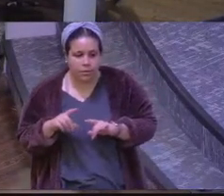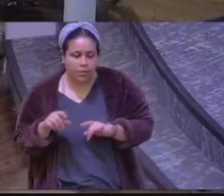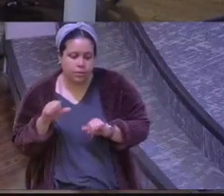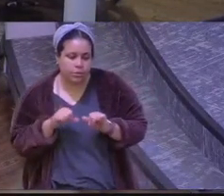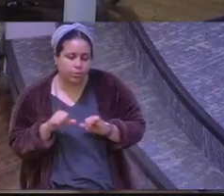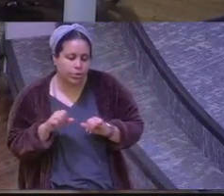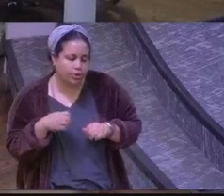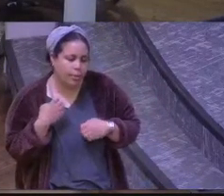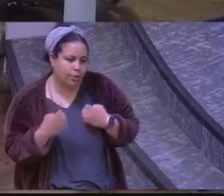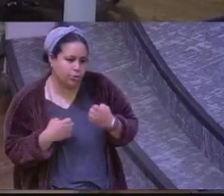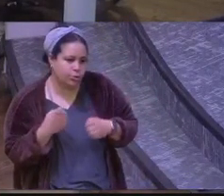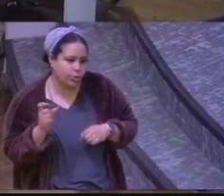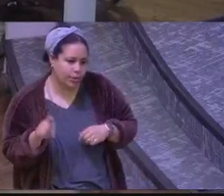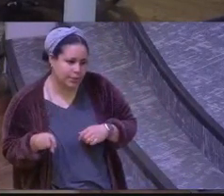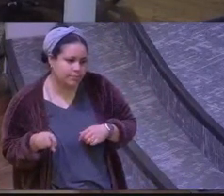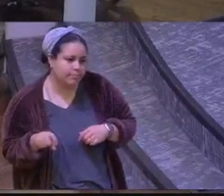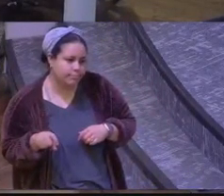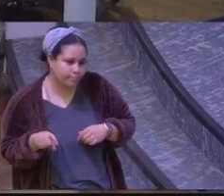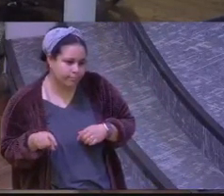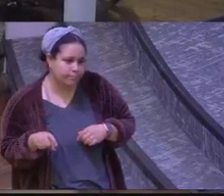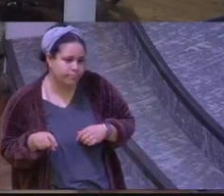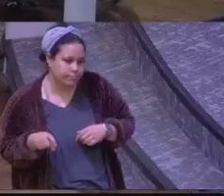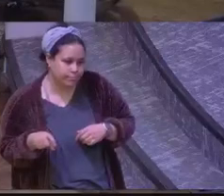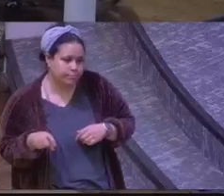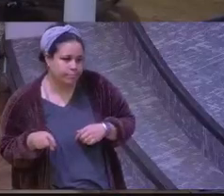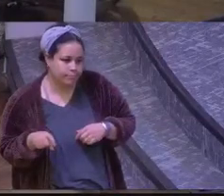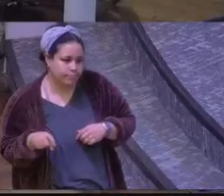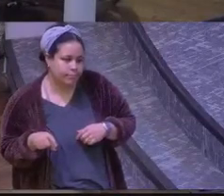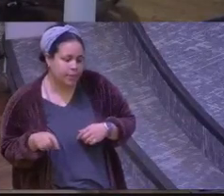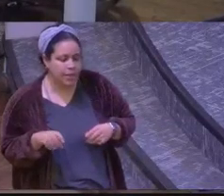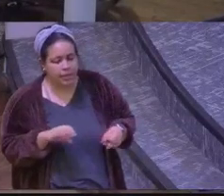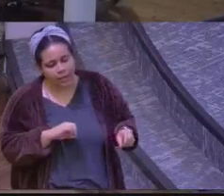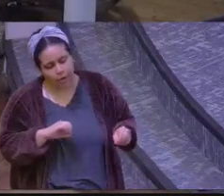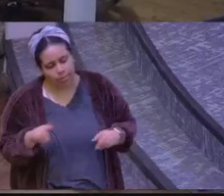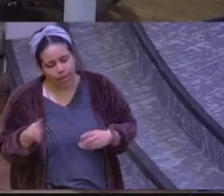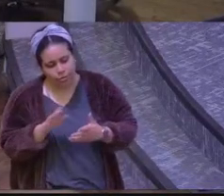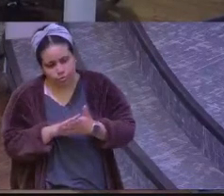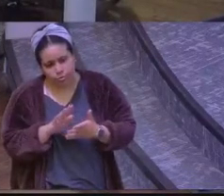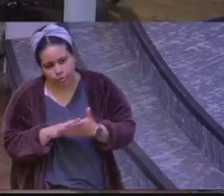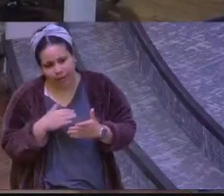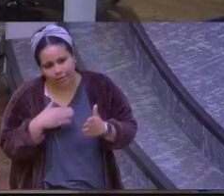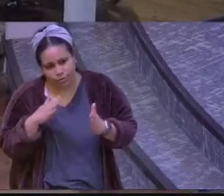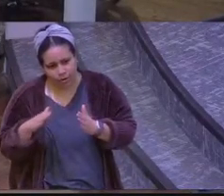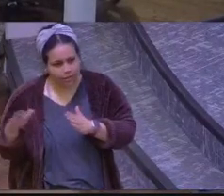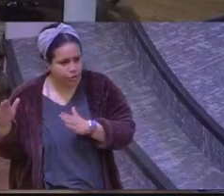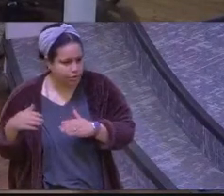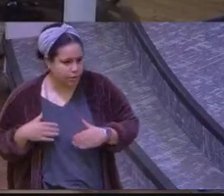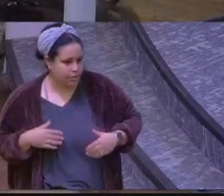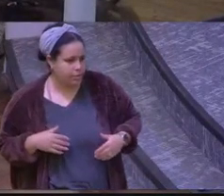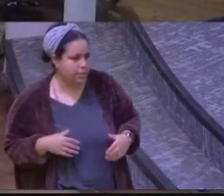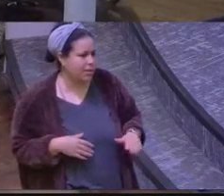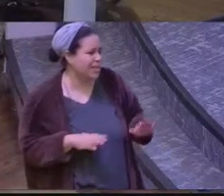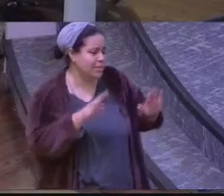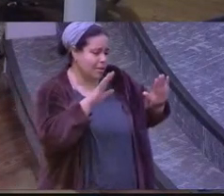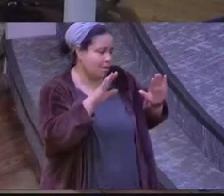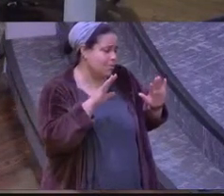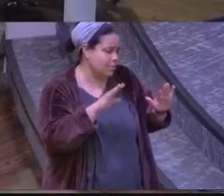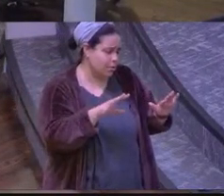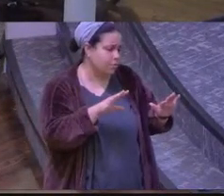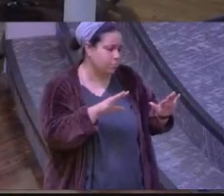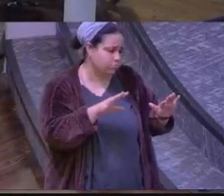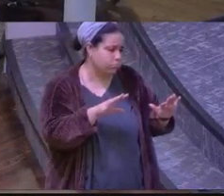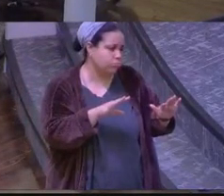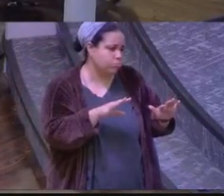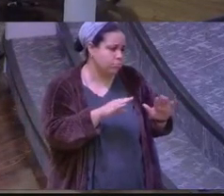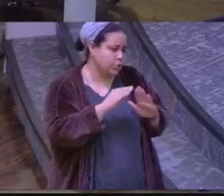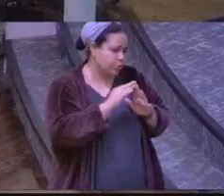emotional needs, so that when they're going back to their school, then they're going back with strategies. This is excellent. And so we will be tracking them once they